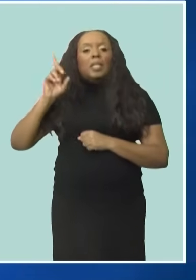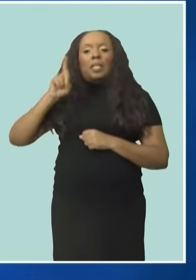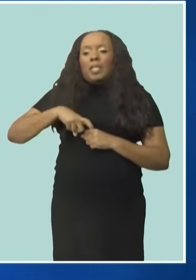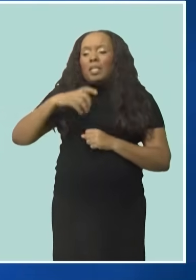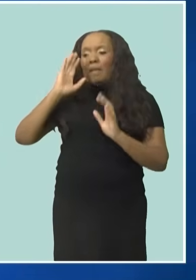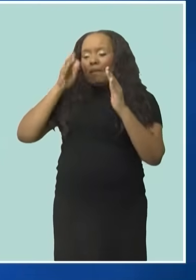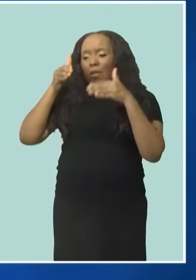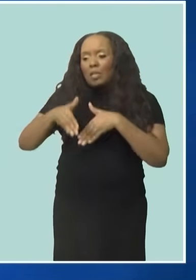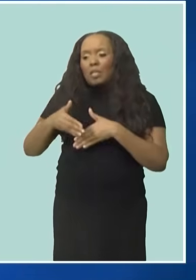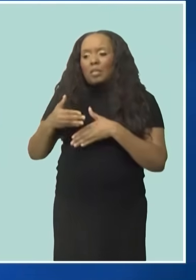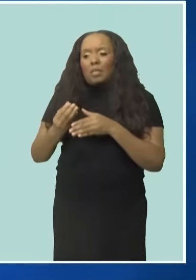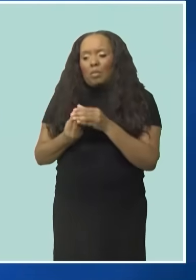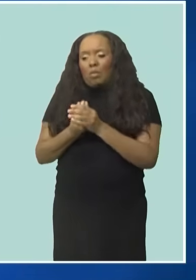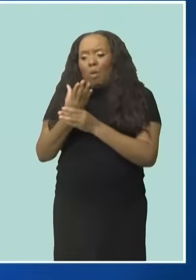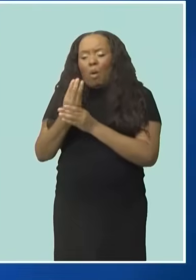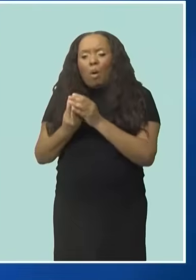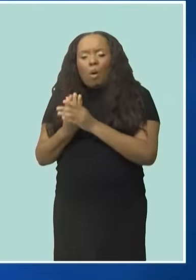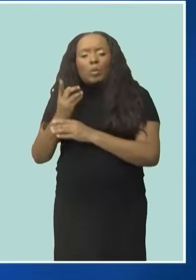crops, water